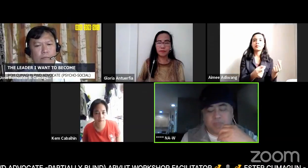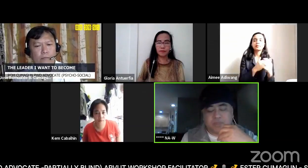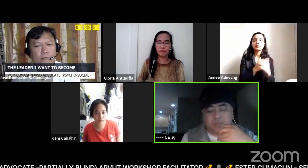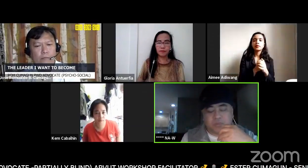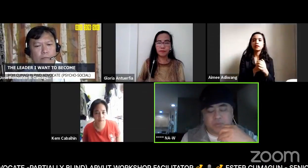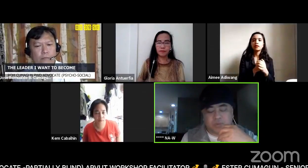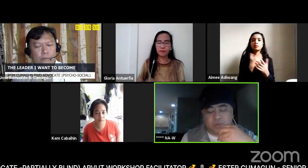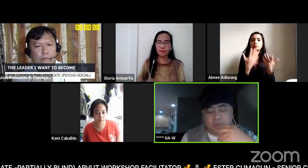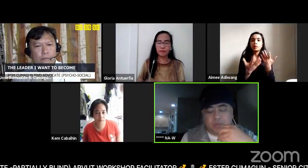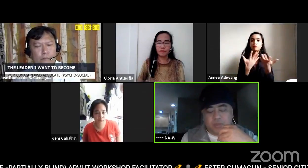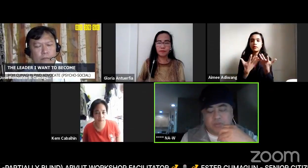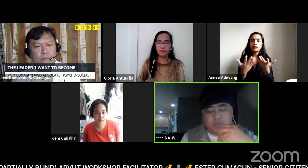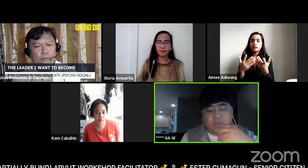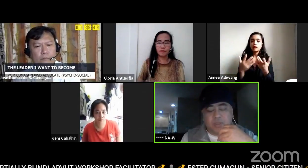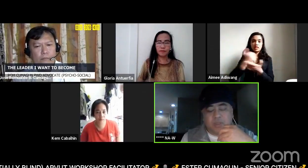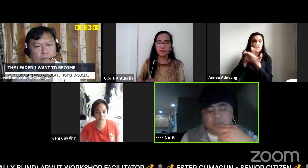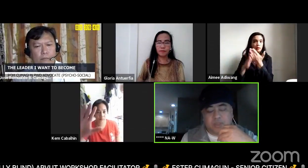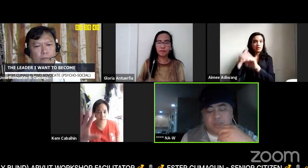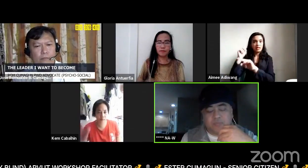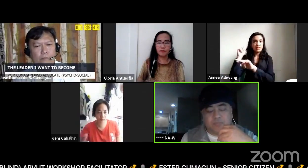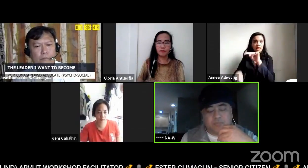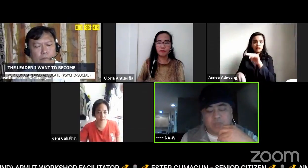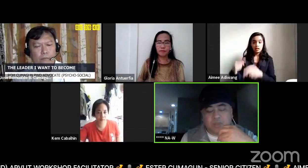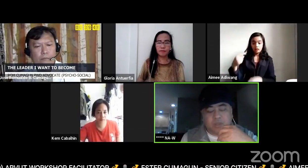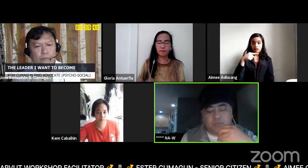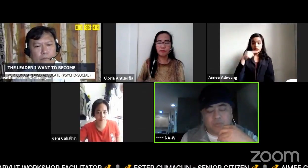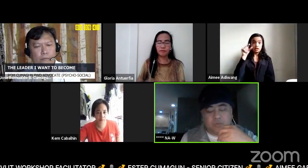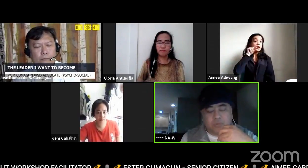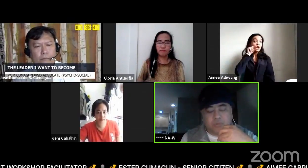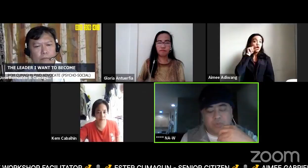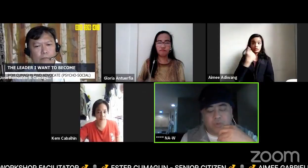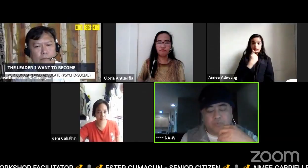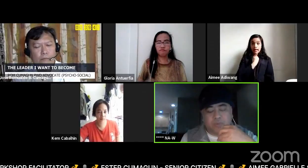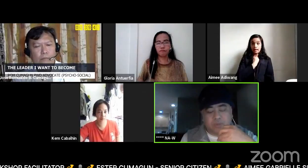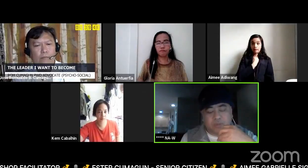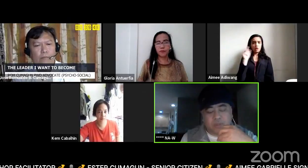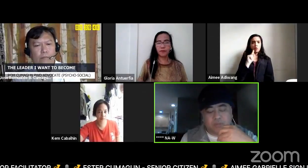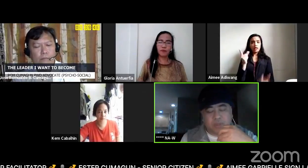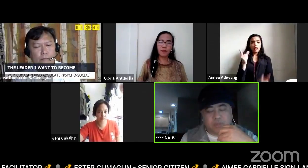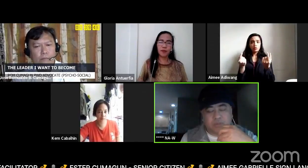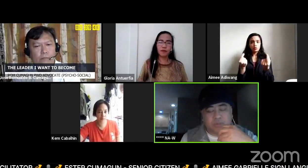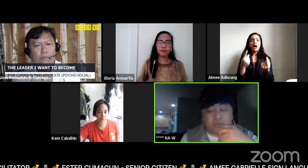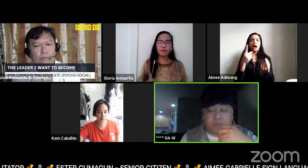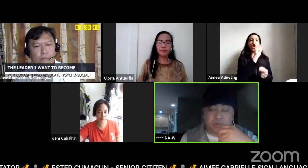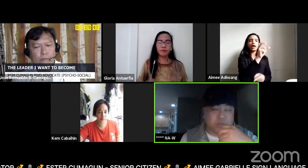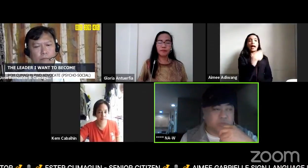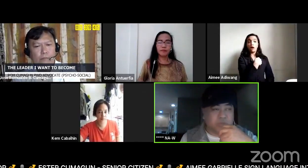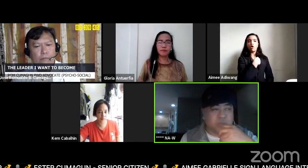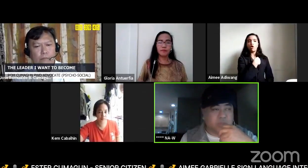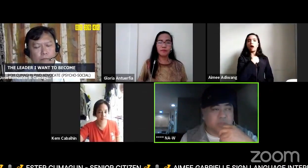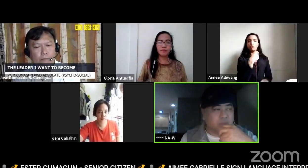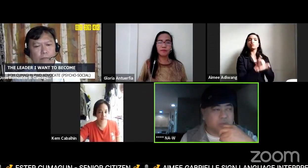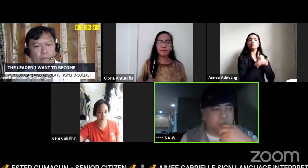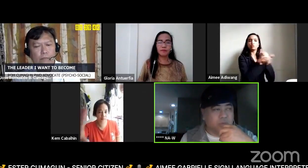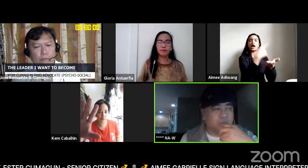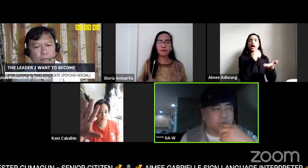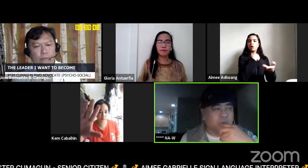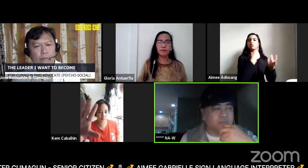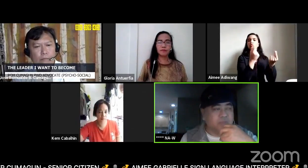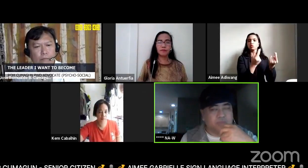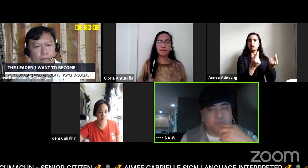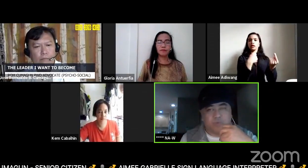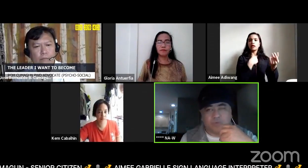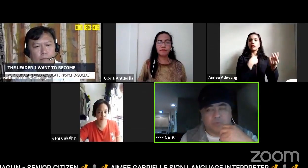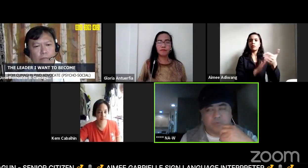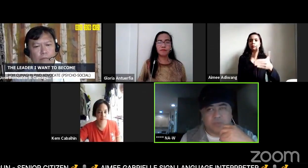to execute. She herself would cover in a way. She would go to